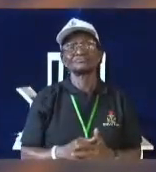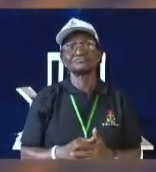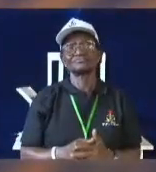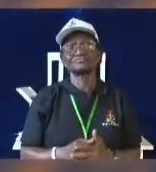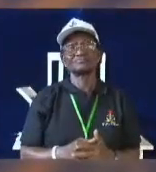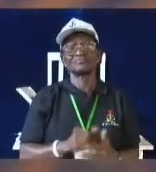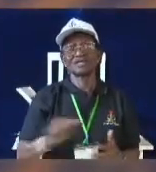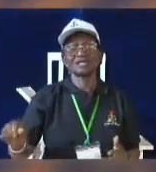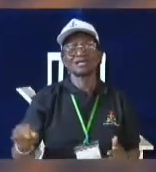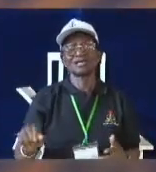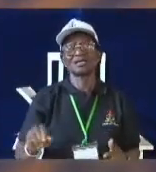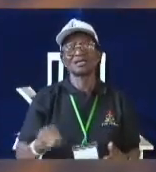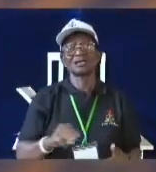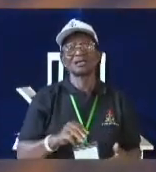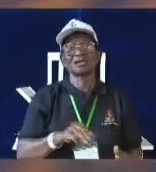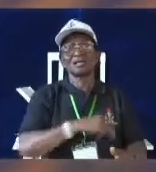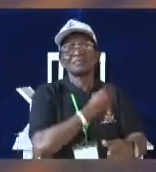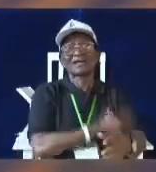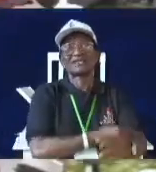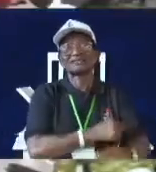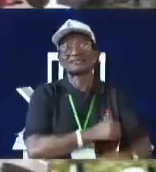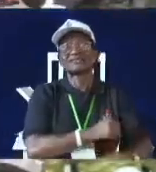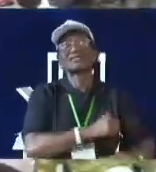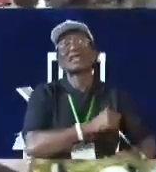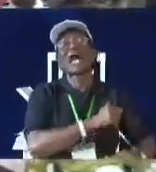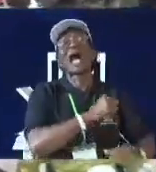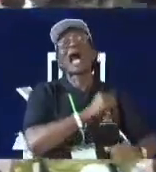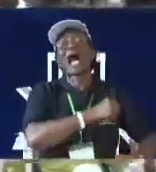become a mighty army against forces of darkness.